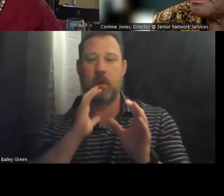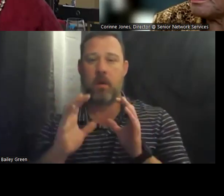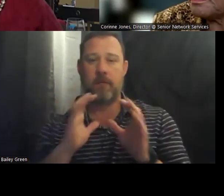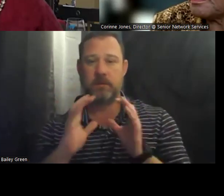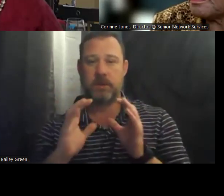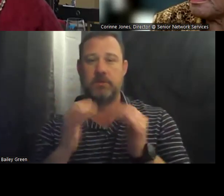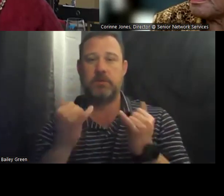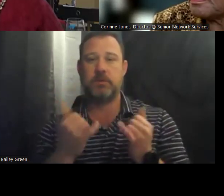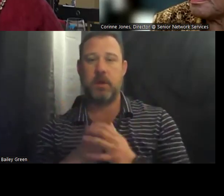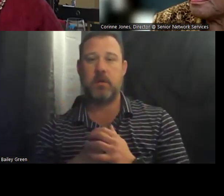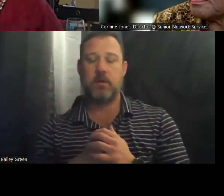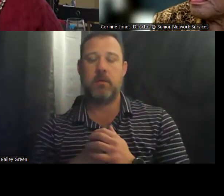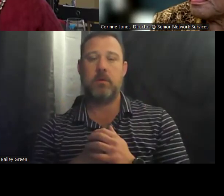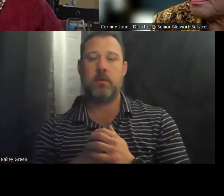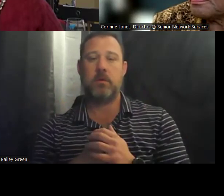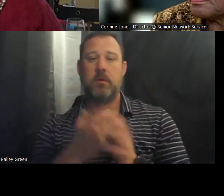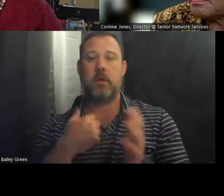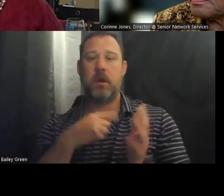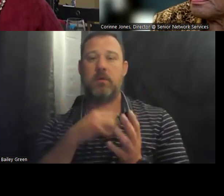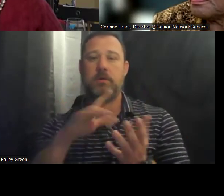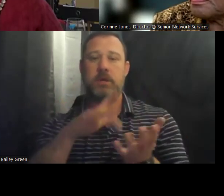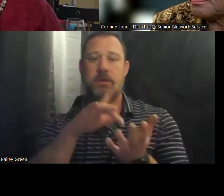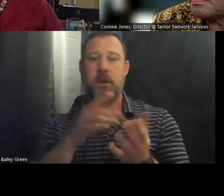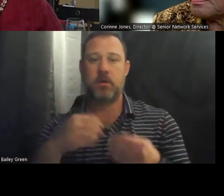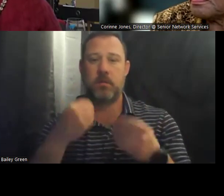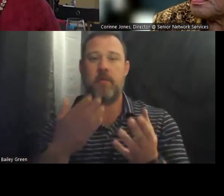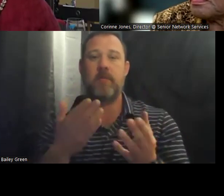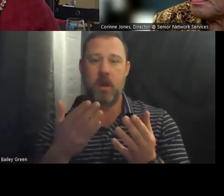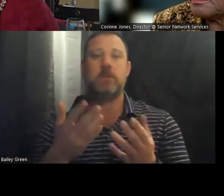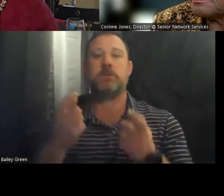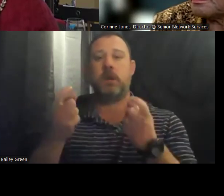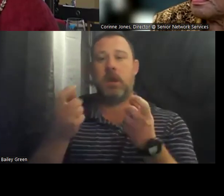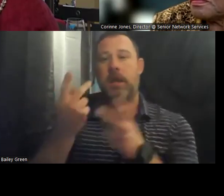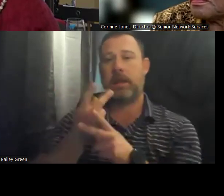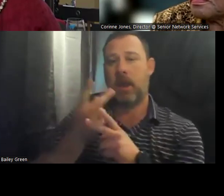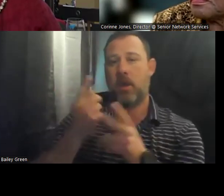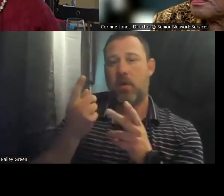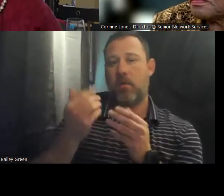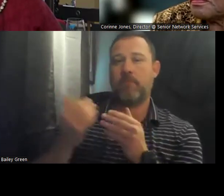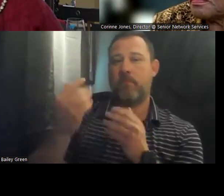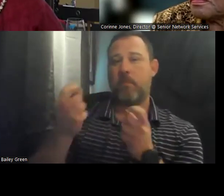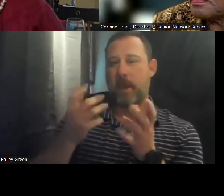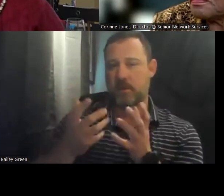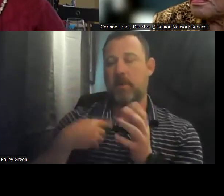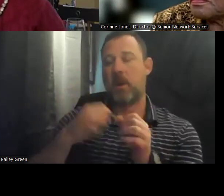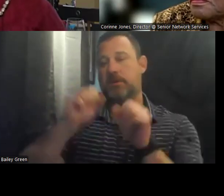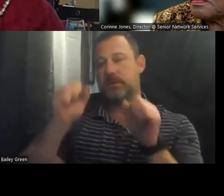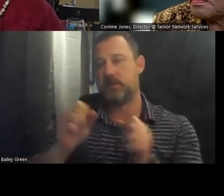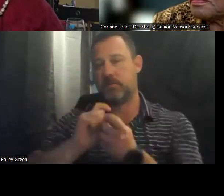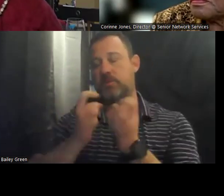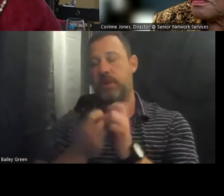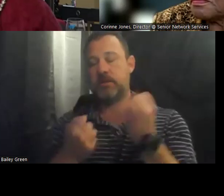conversation today. Our center provides enhanced care management, and our systems change